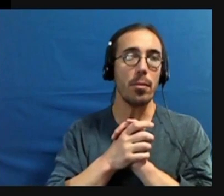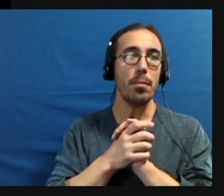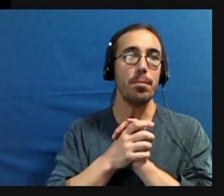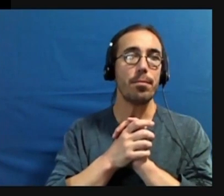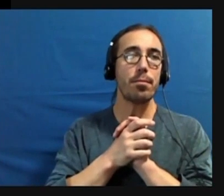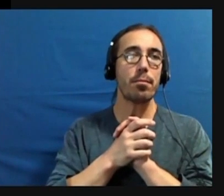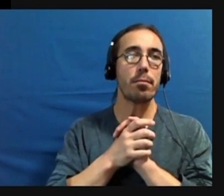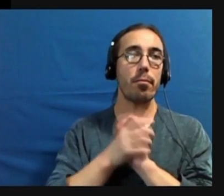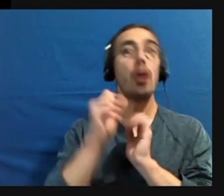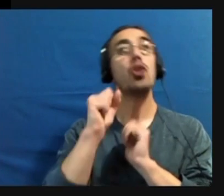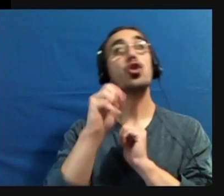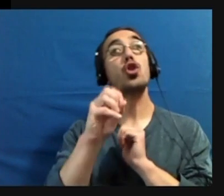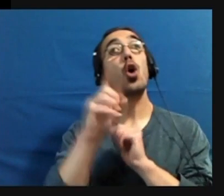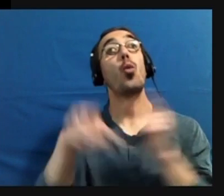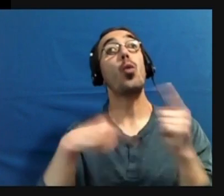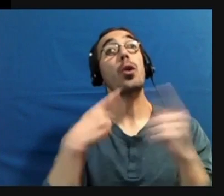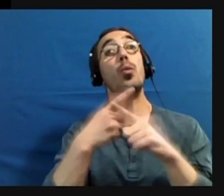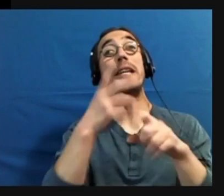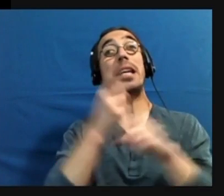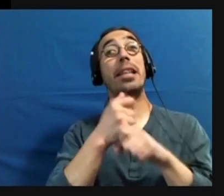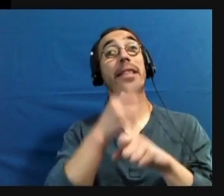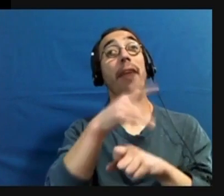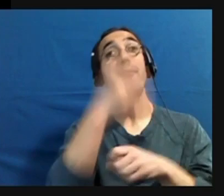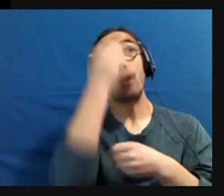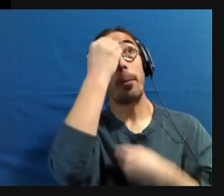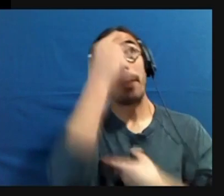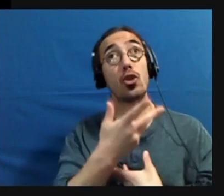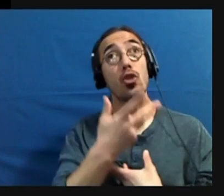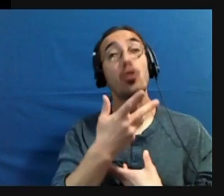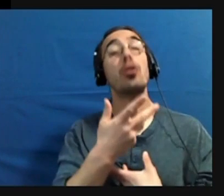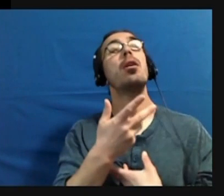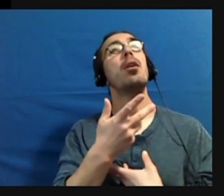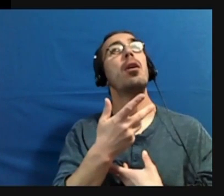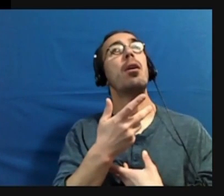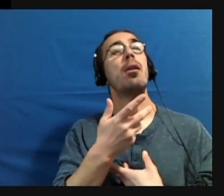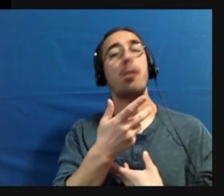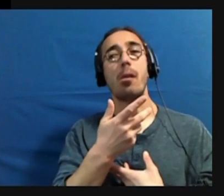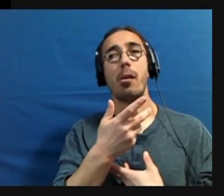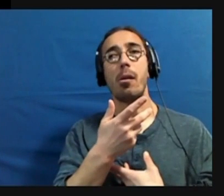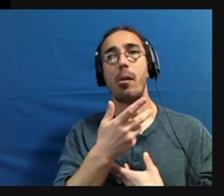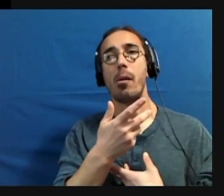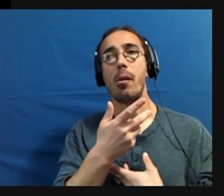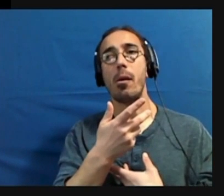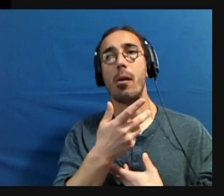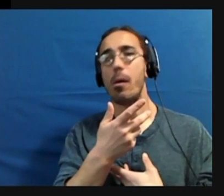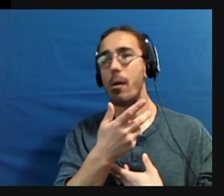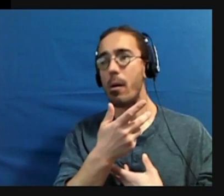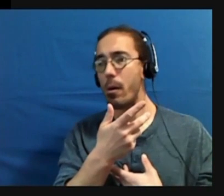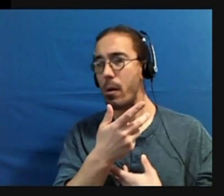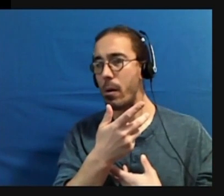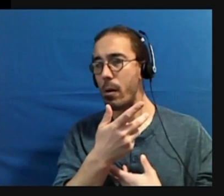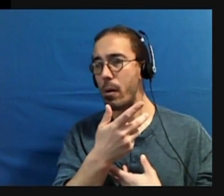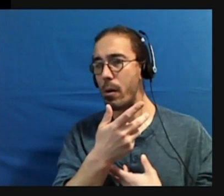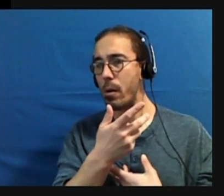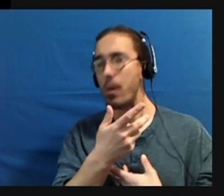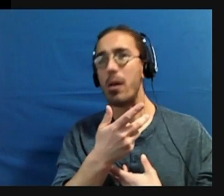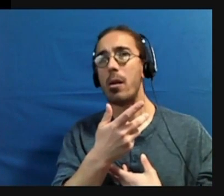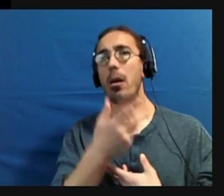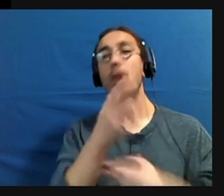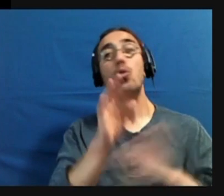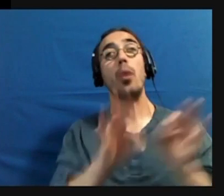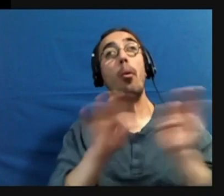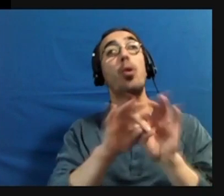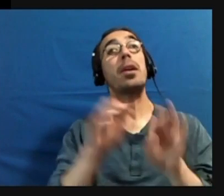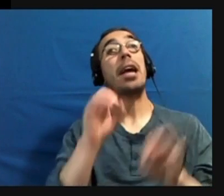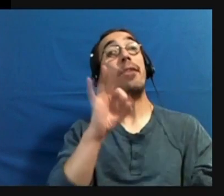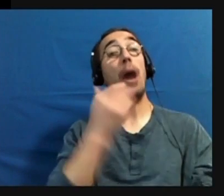So when we get that information in, what do we, it is a matter of whether or not our brain